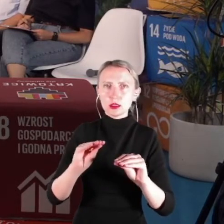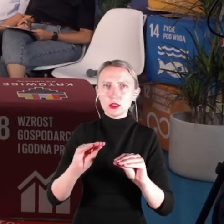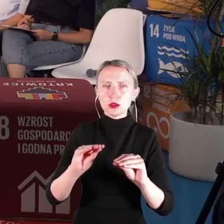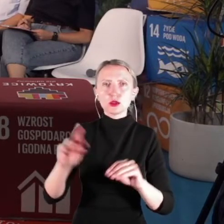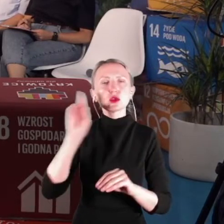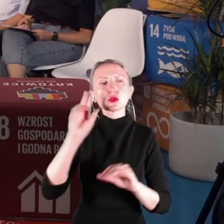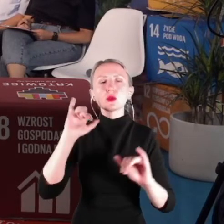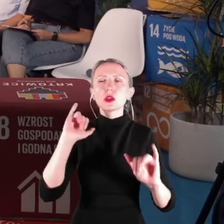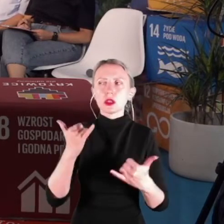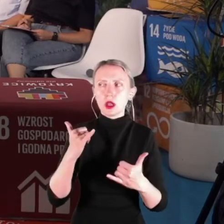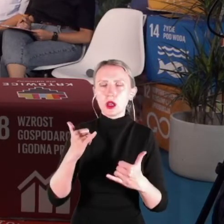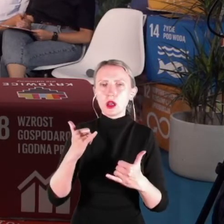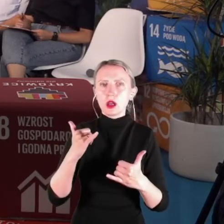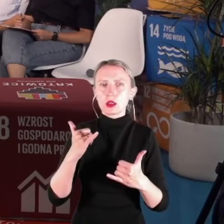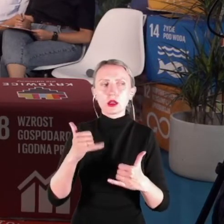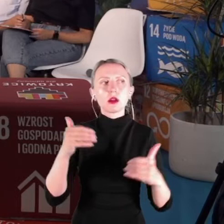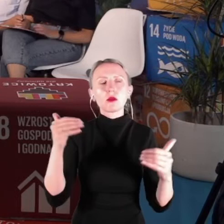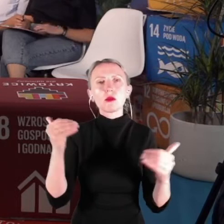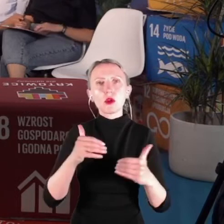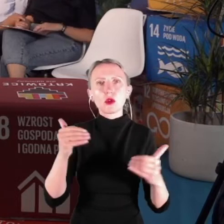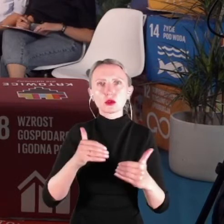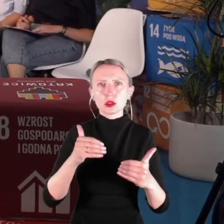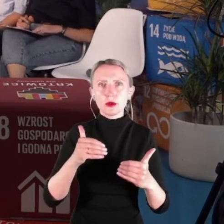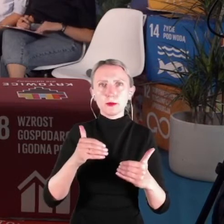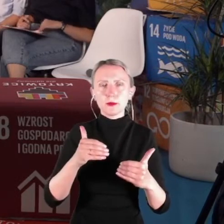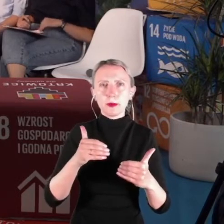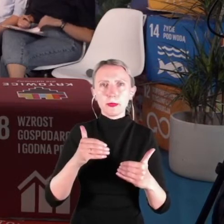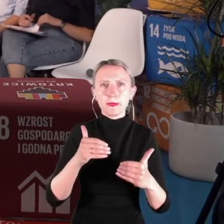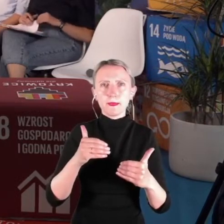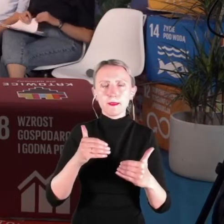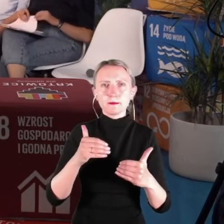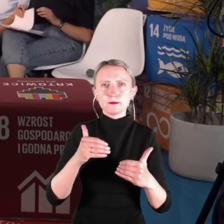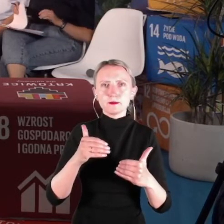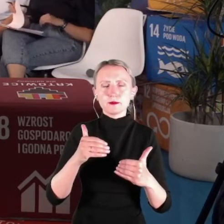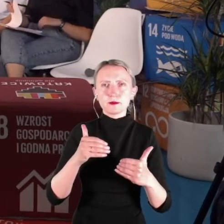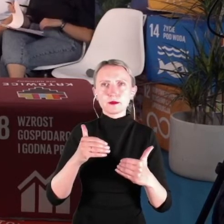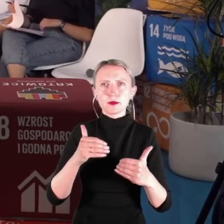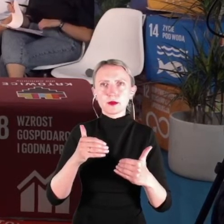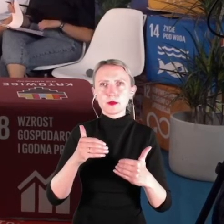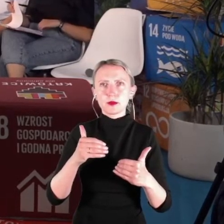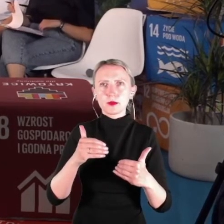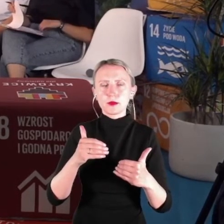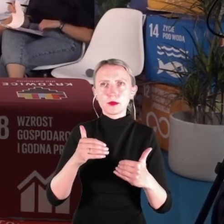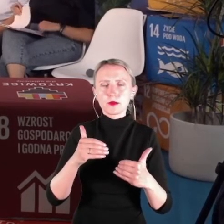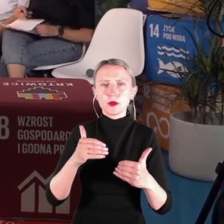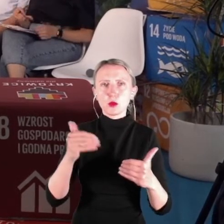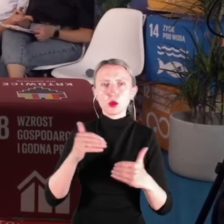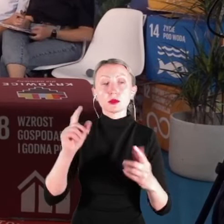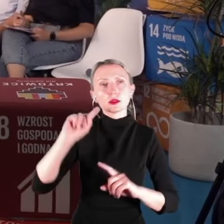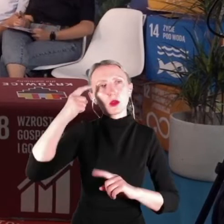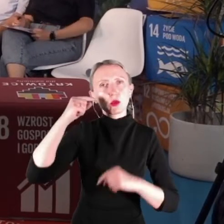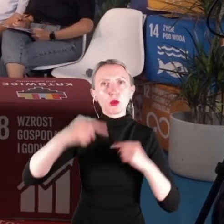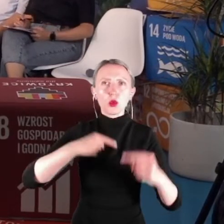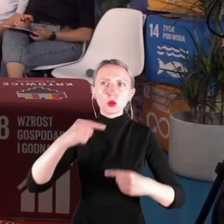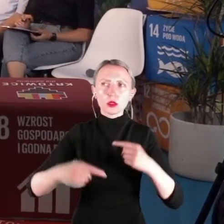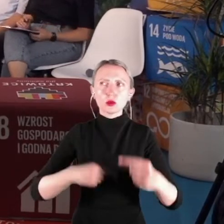be center of the process of retooling the town's purpose and the town's identity.